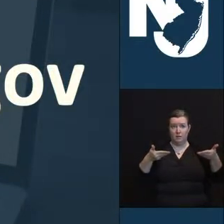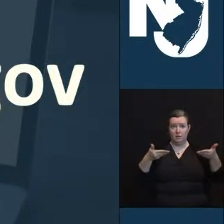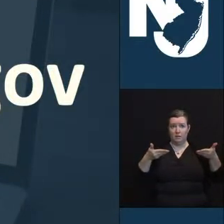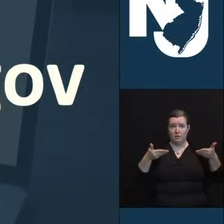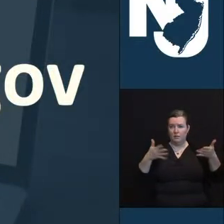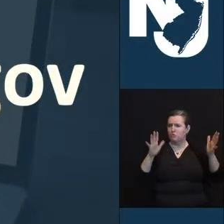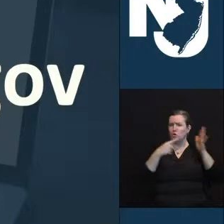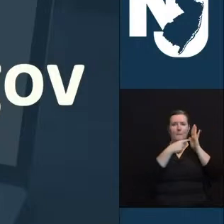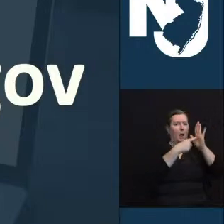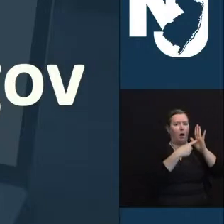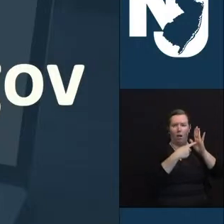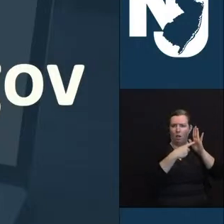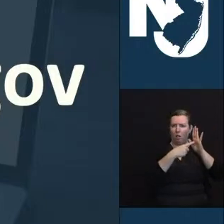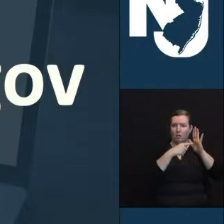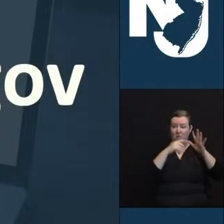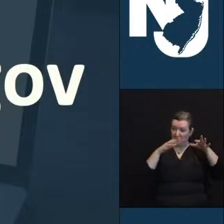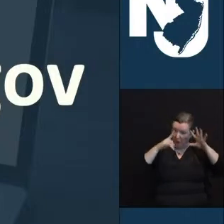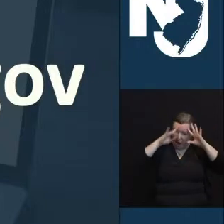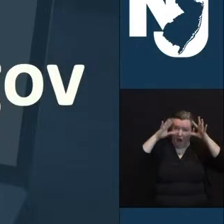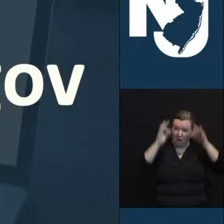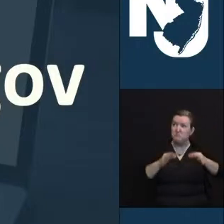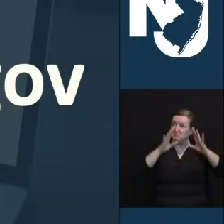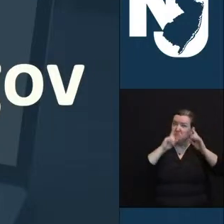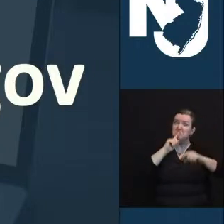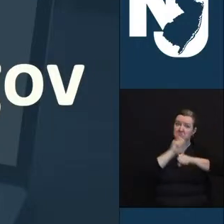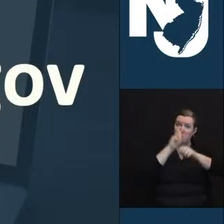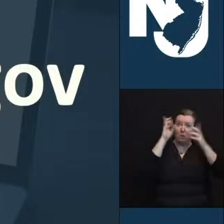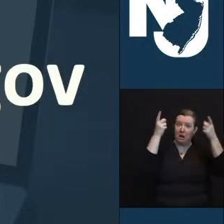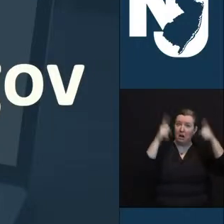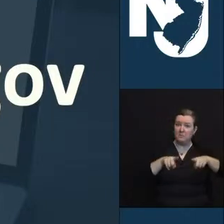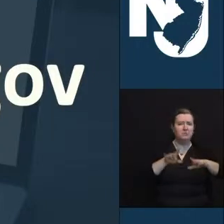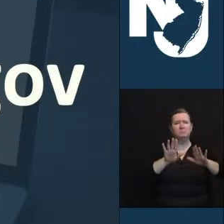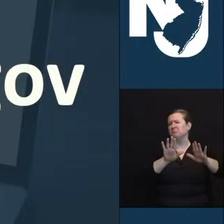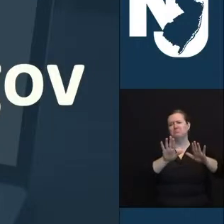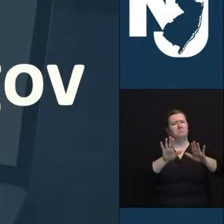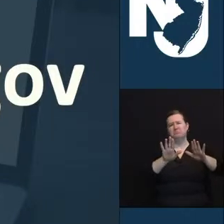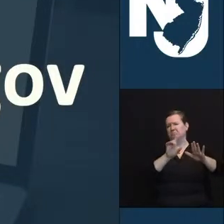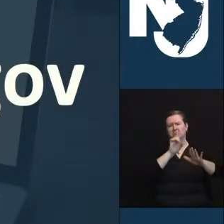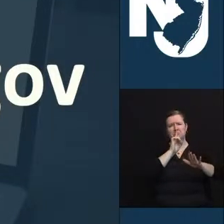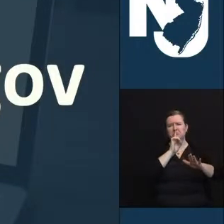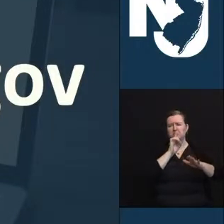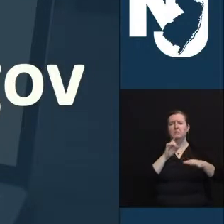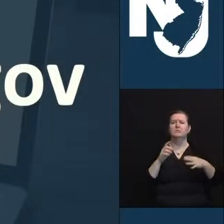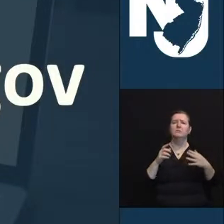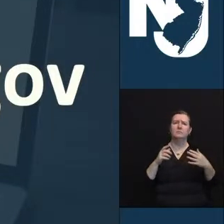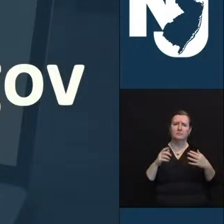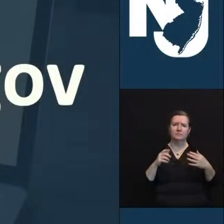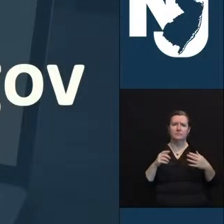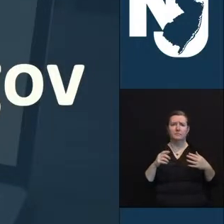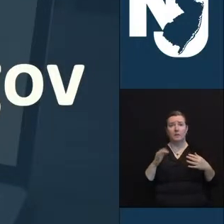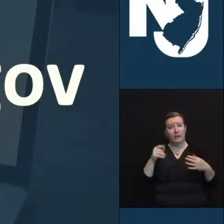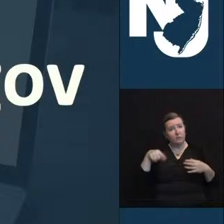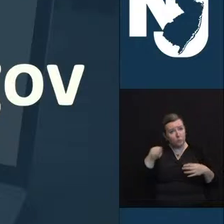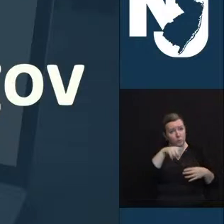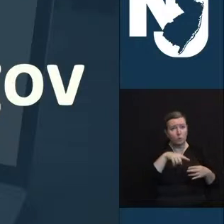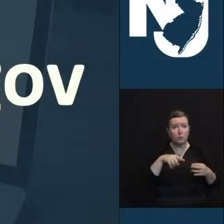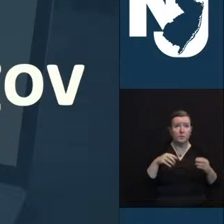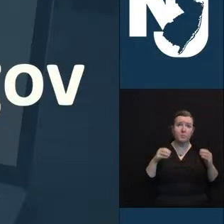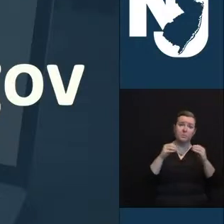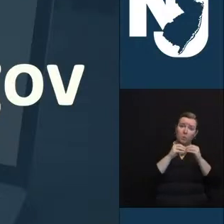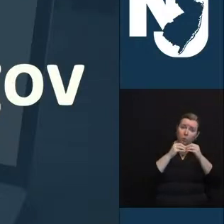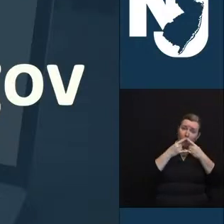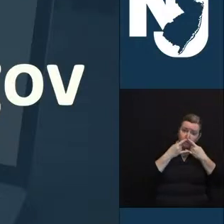They change literally every day, and they improve the more we focus on social distancing, the more we wear our masks, the more we